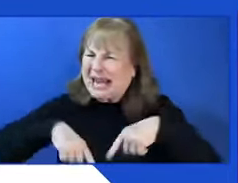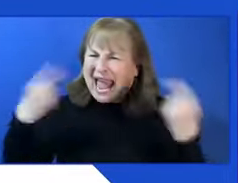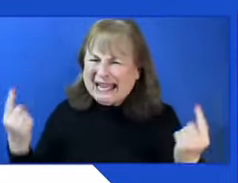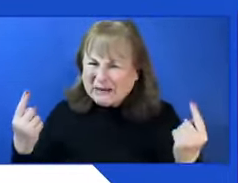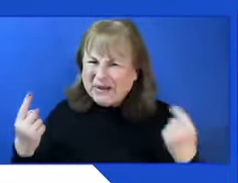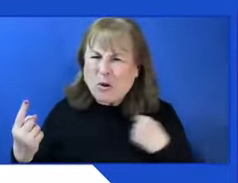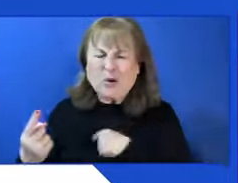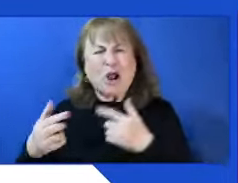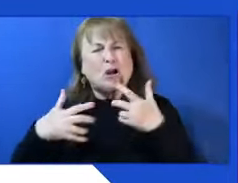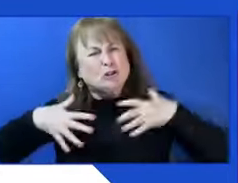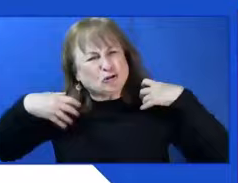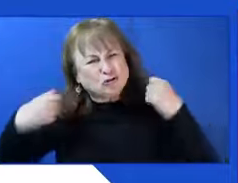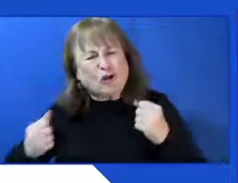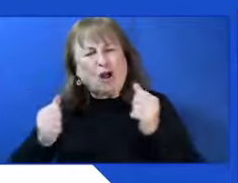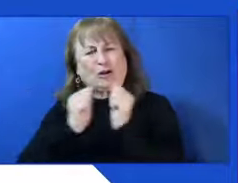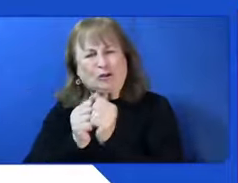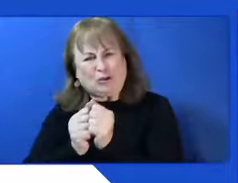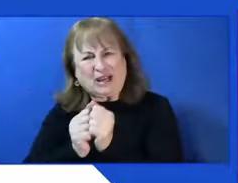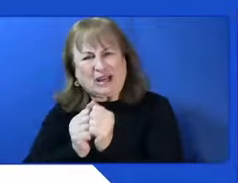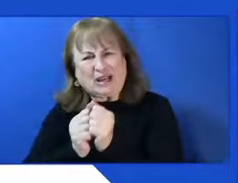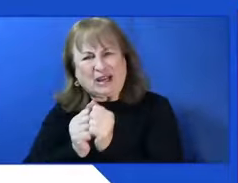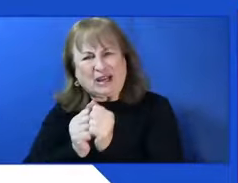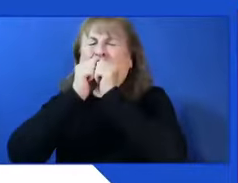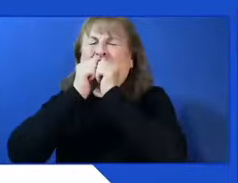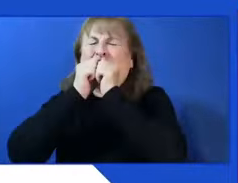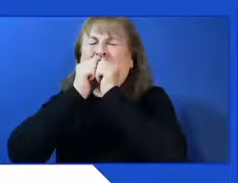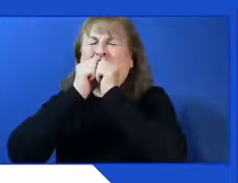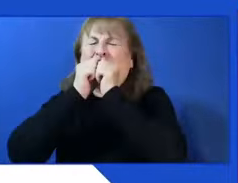stronger together. We are blessed together.